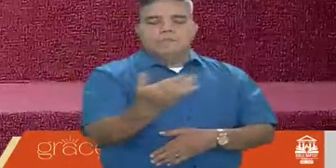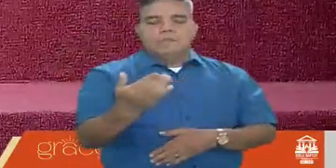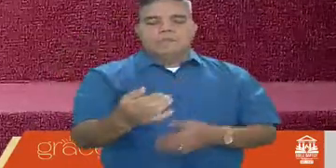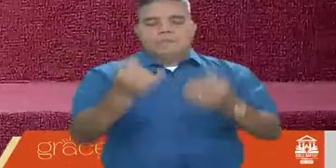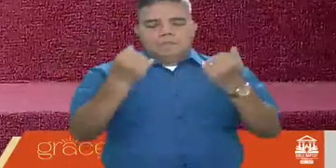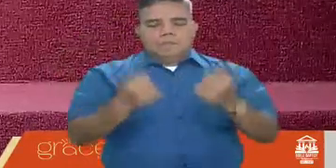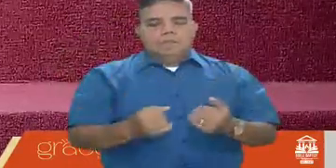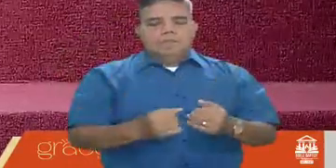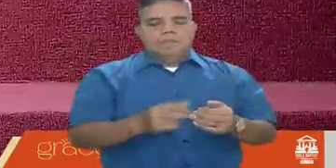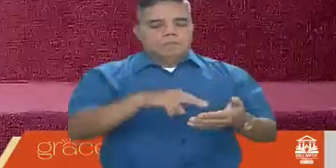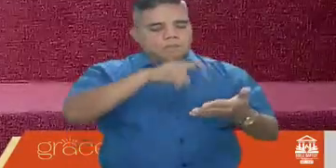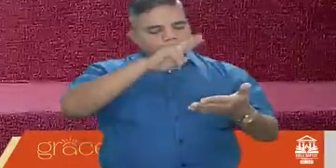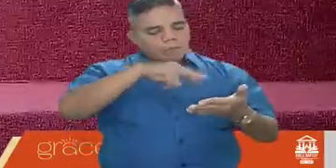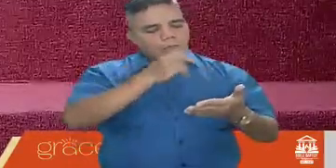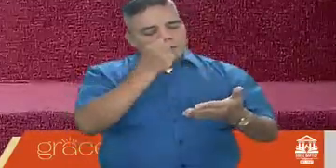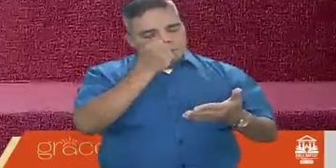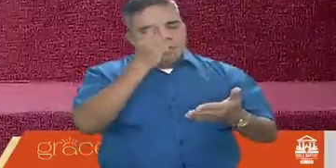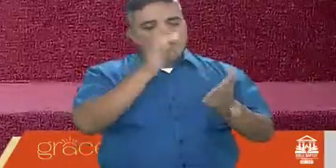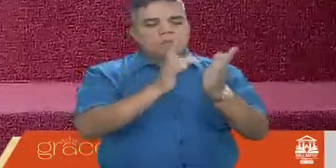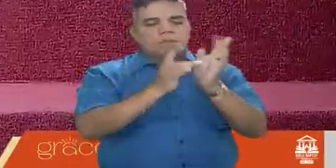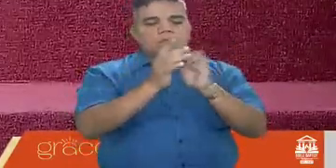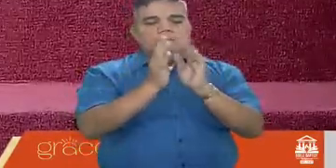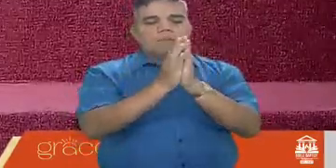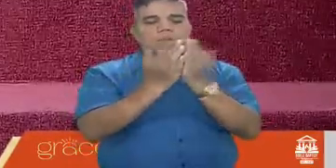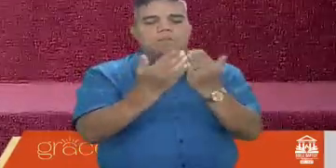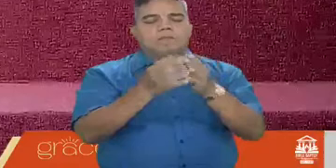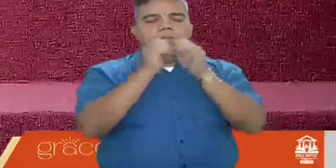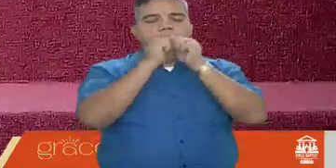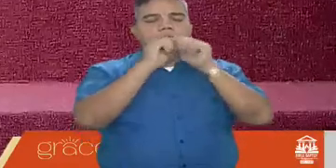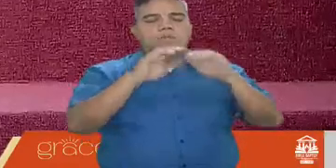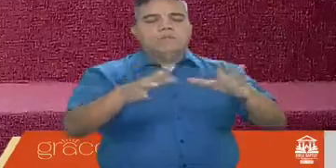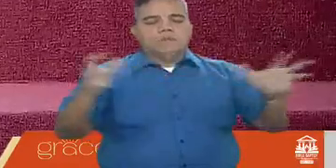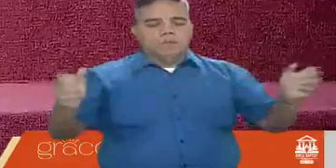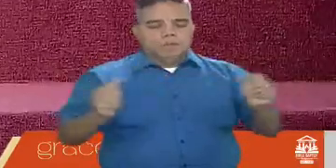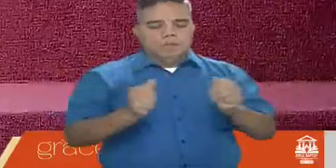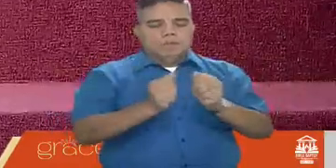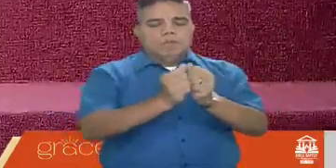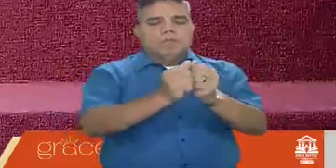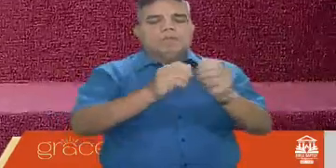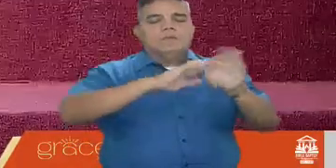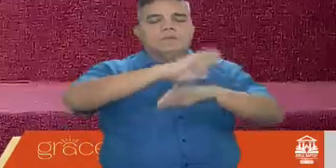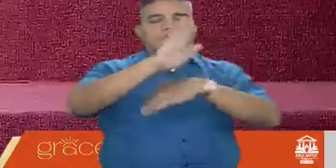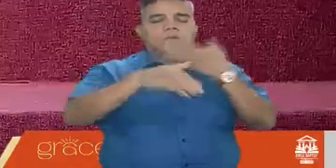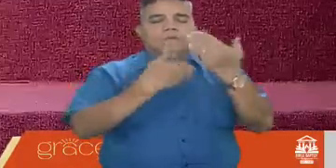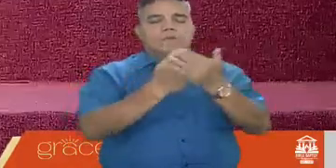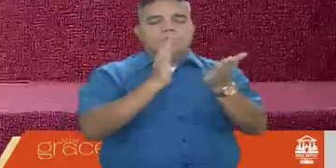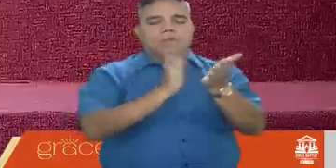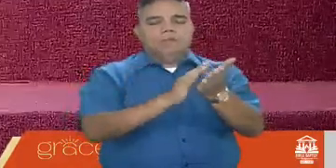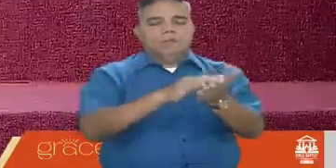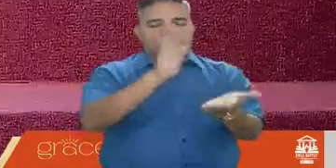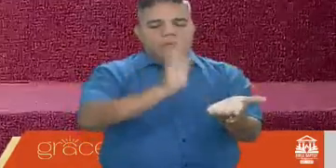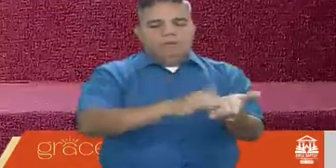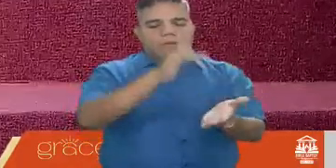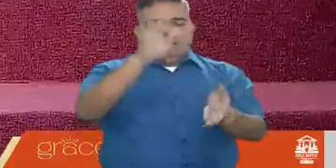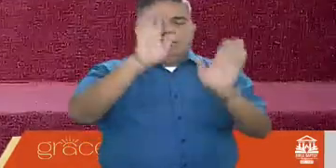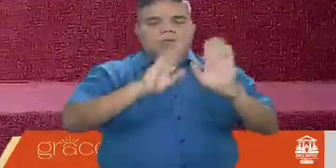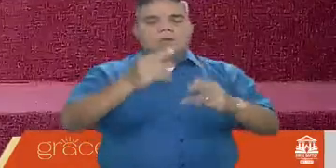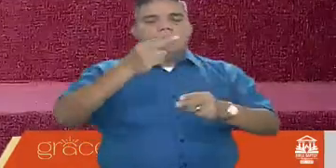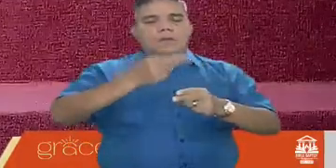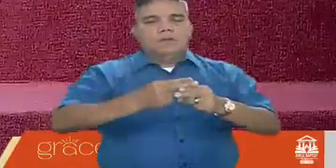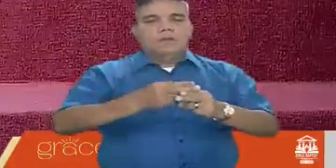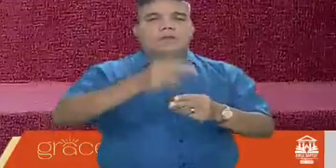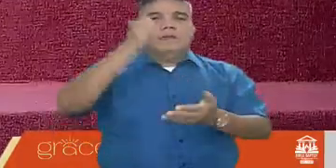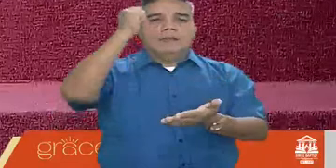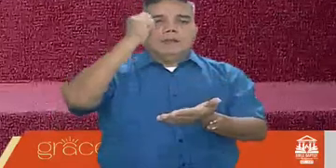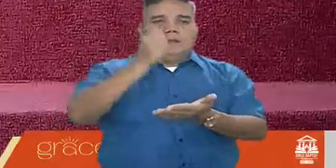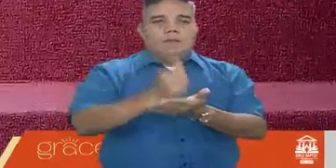that we can derive from your word. Oh, bless our gathering this morning, and we give you all the praises, honor, and glory in Christ's most wonderful